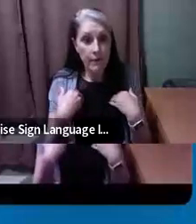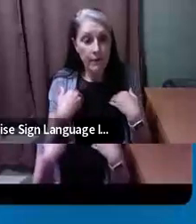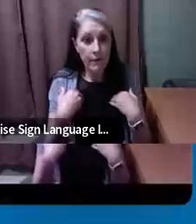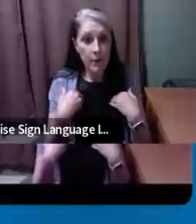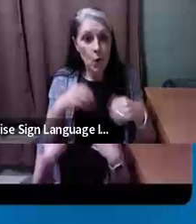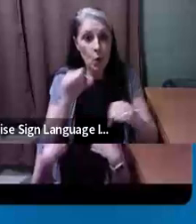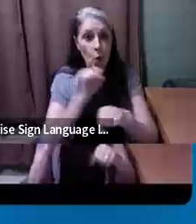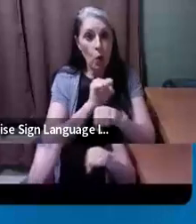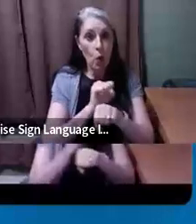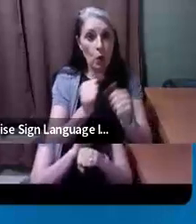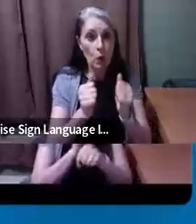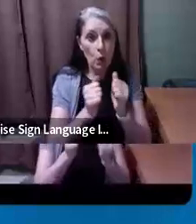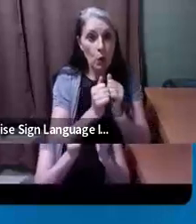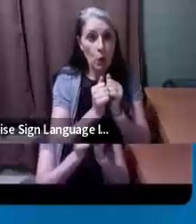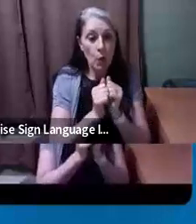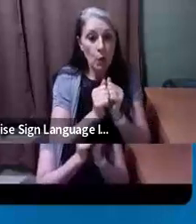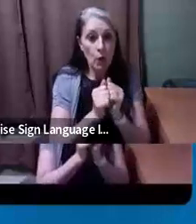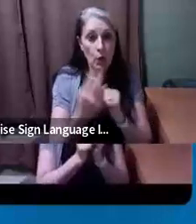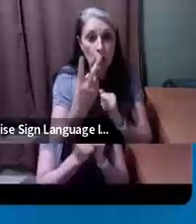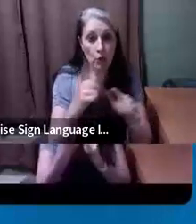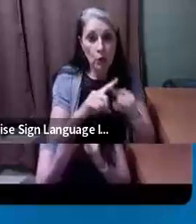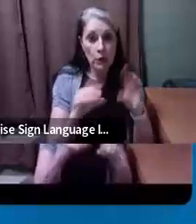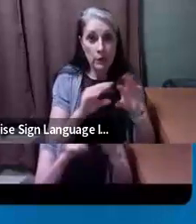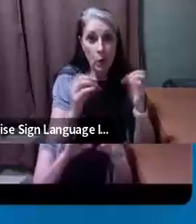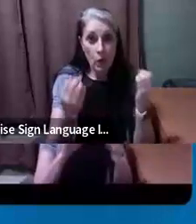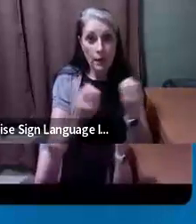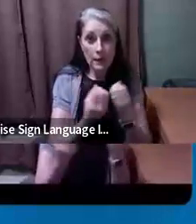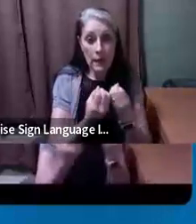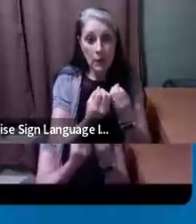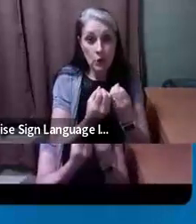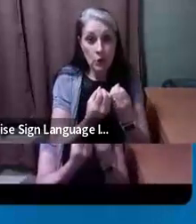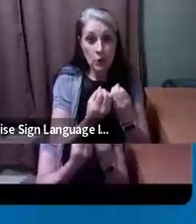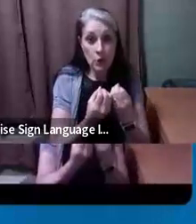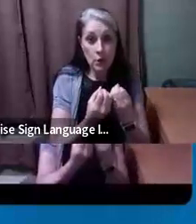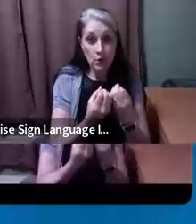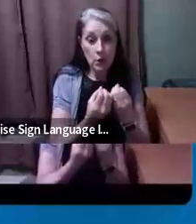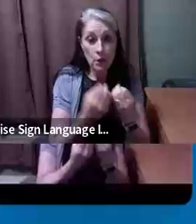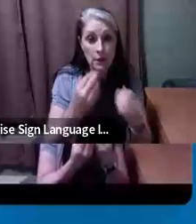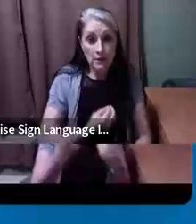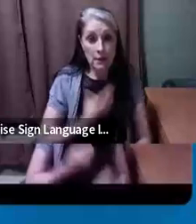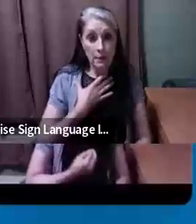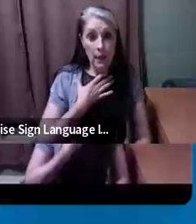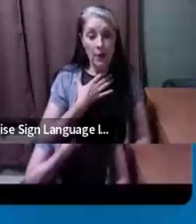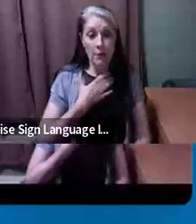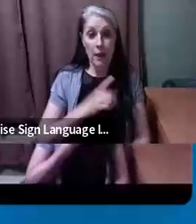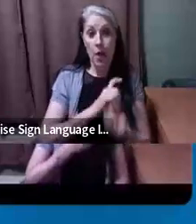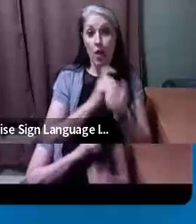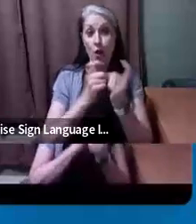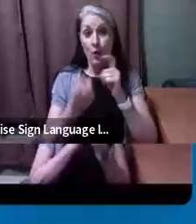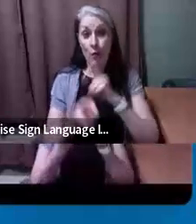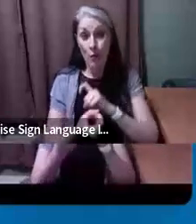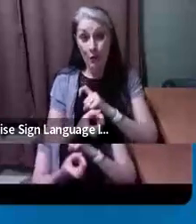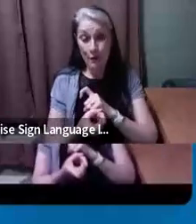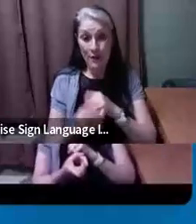worked with 2 different organizations and been inspired by the movement. I've worked